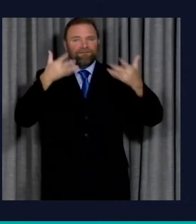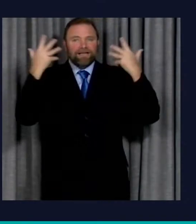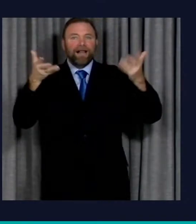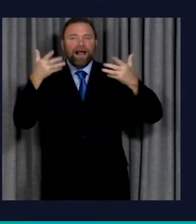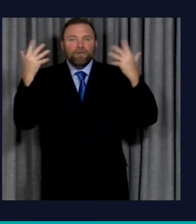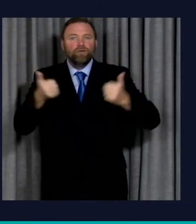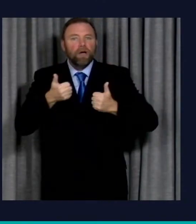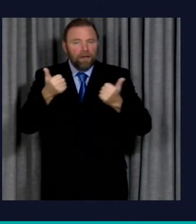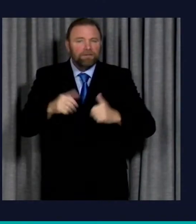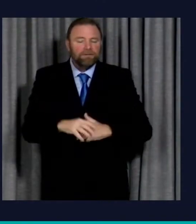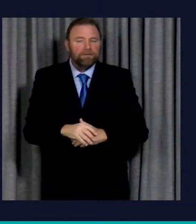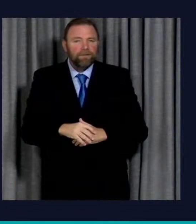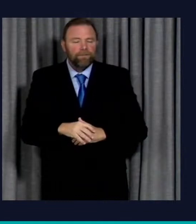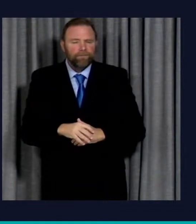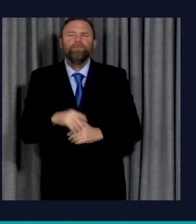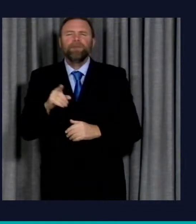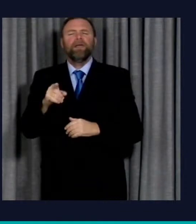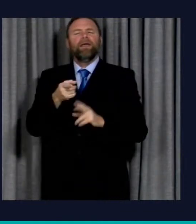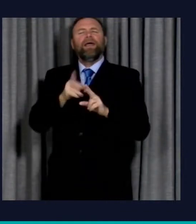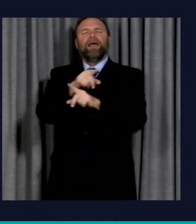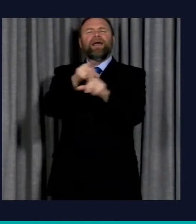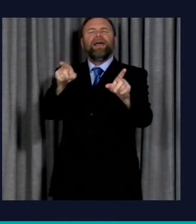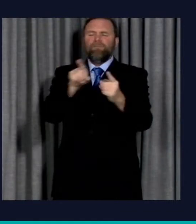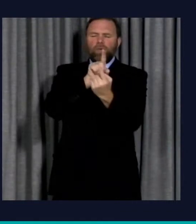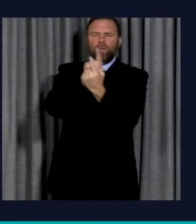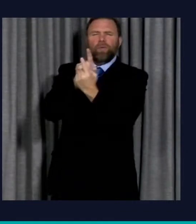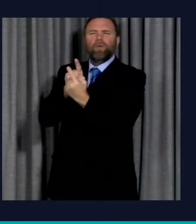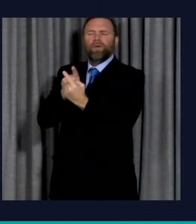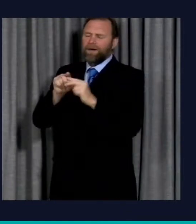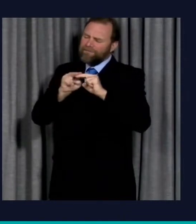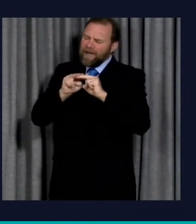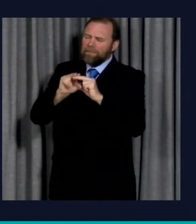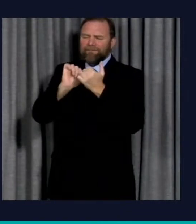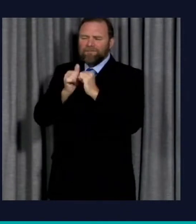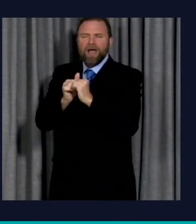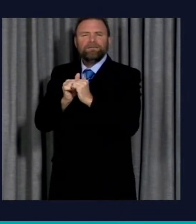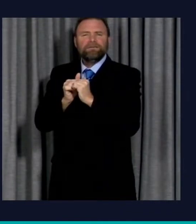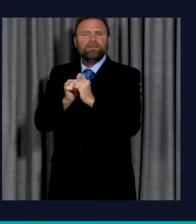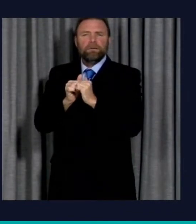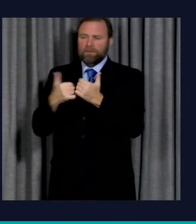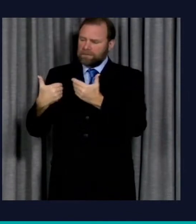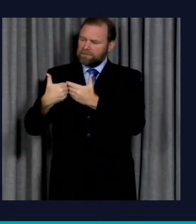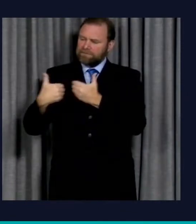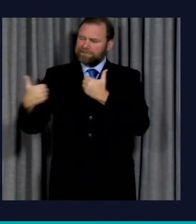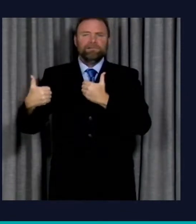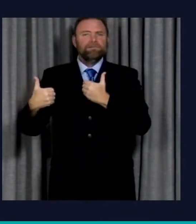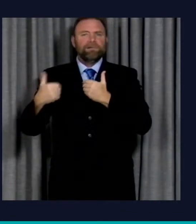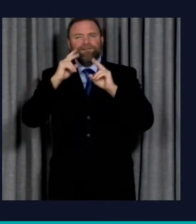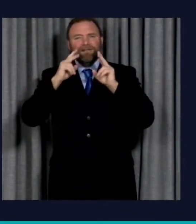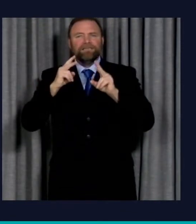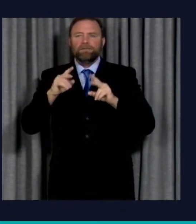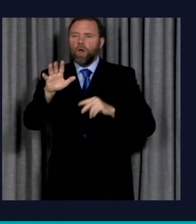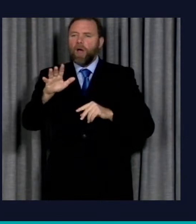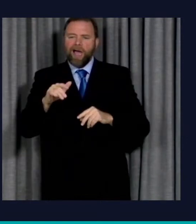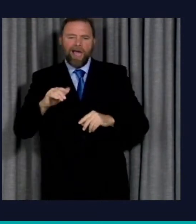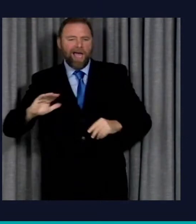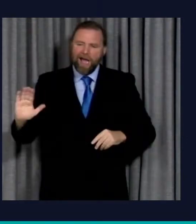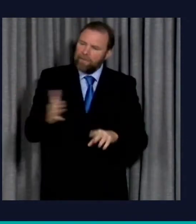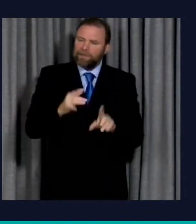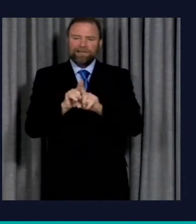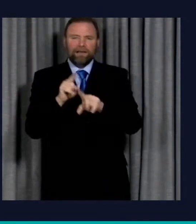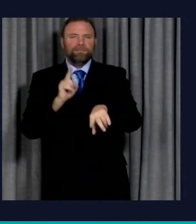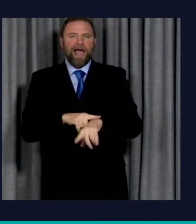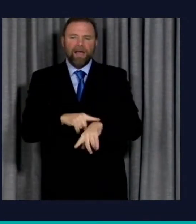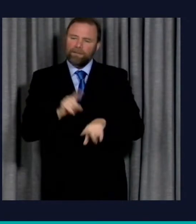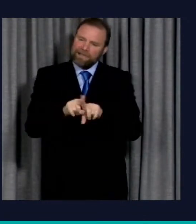ventilated. If you are seeing family and friends, then space out those visits. Don't see everybody all at